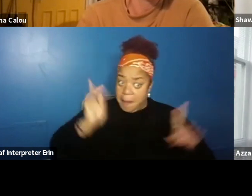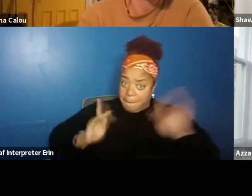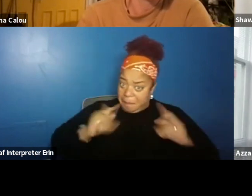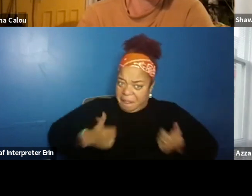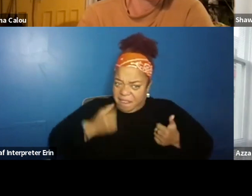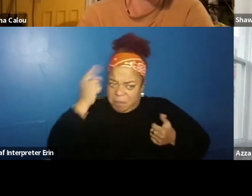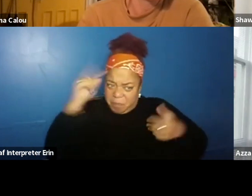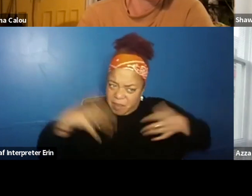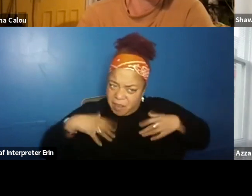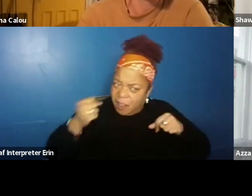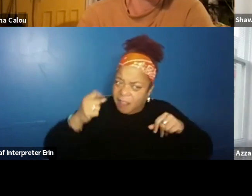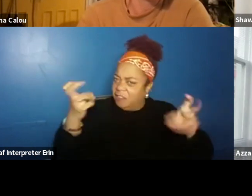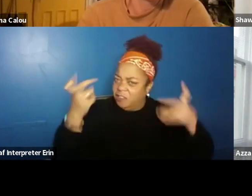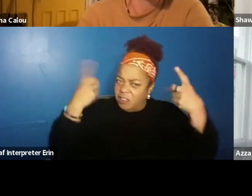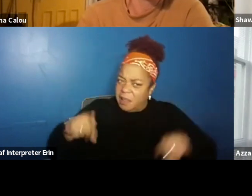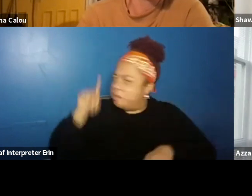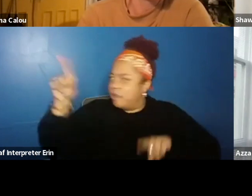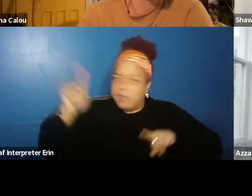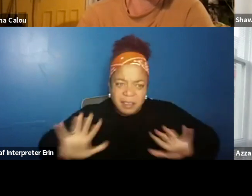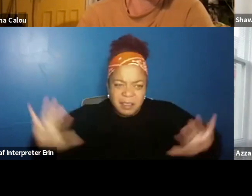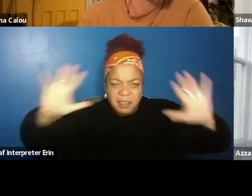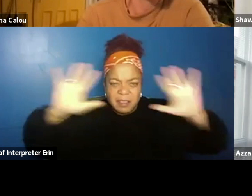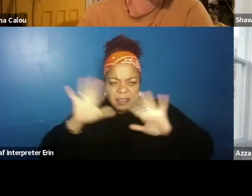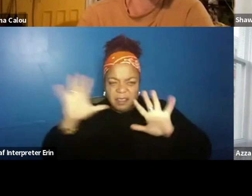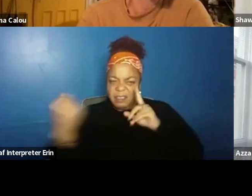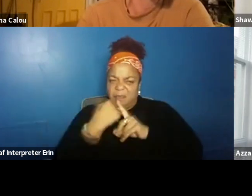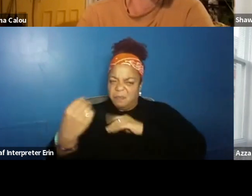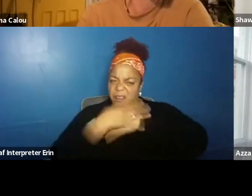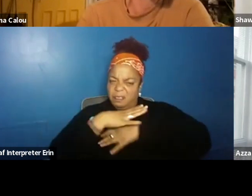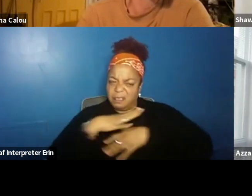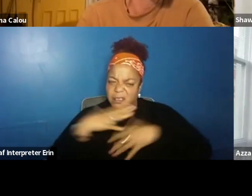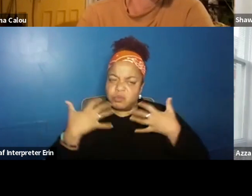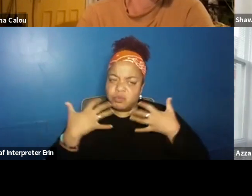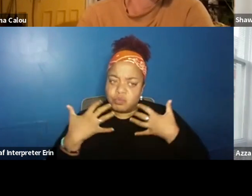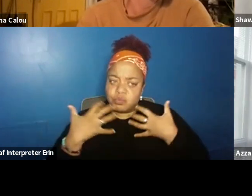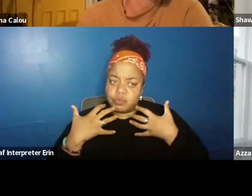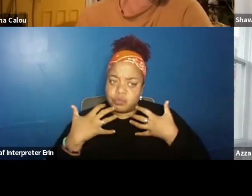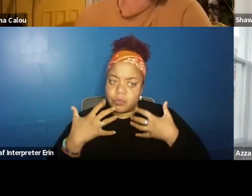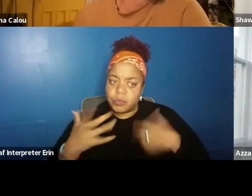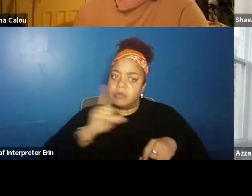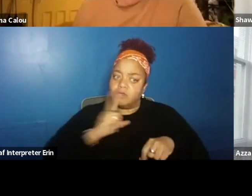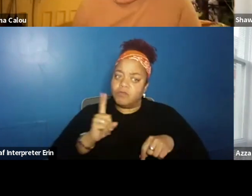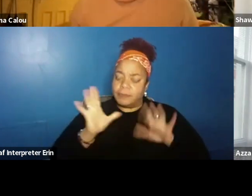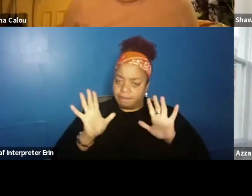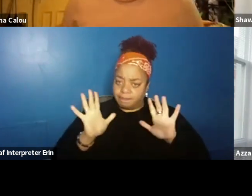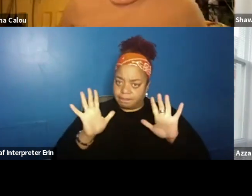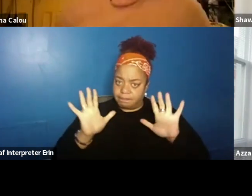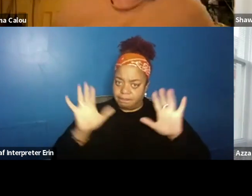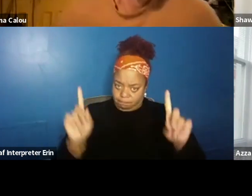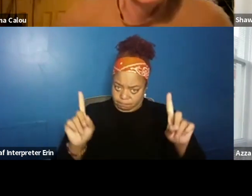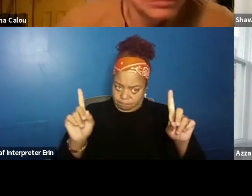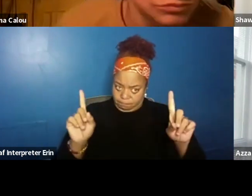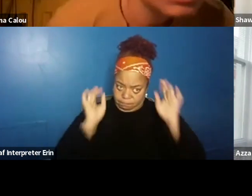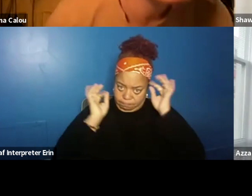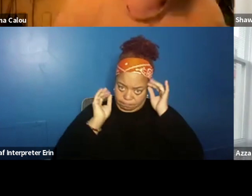up happening, or the impact for me, is to actually really think about, one, how do we take up the rapid deaths